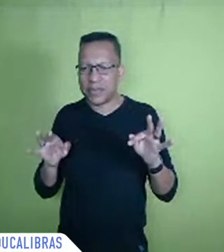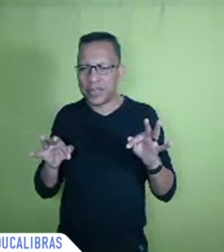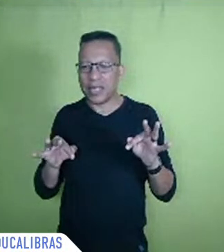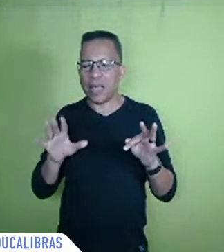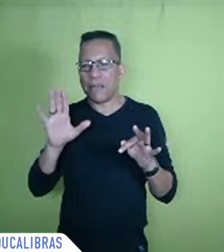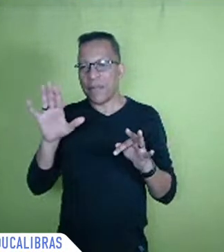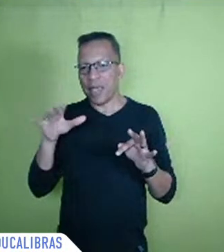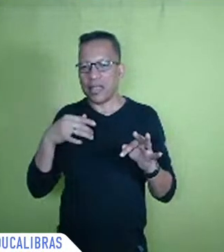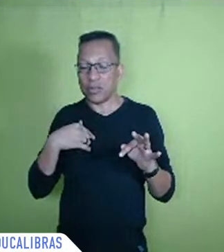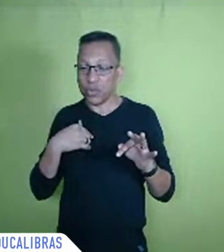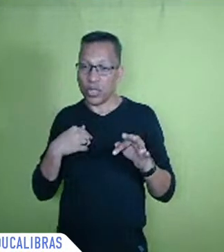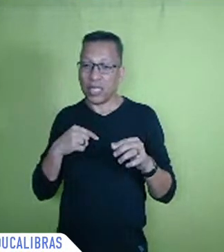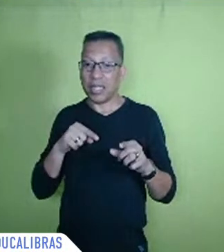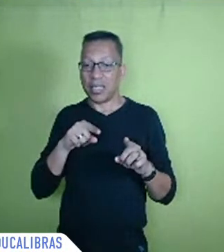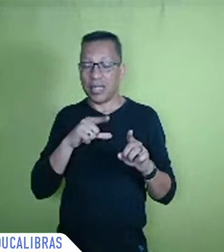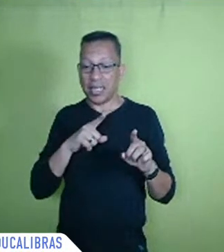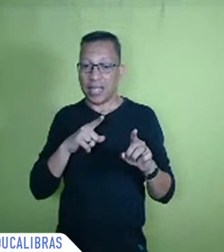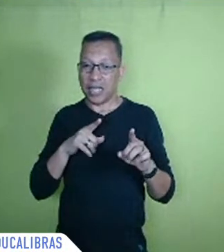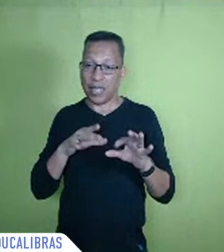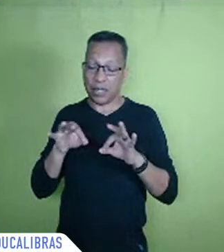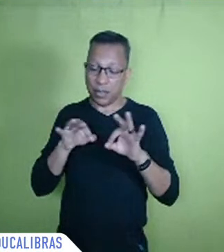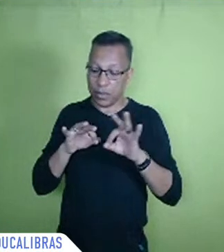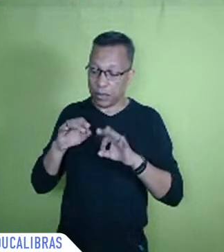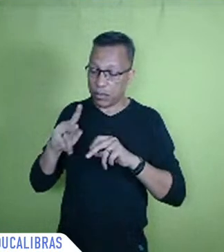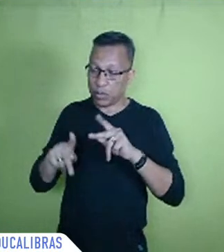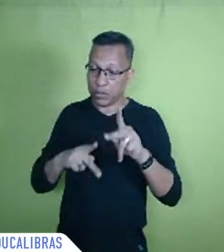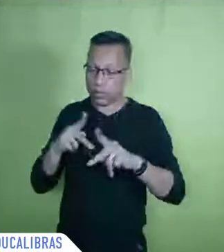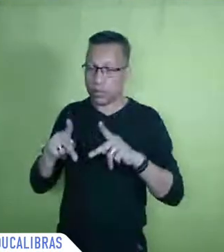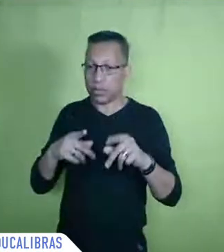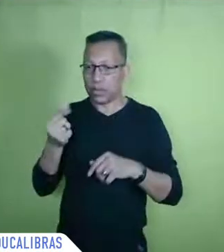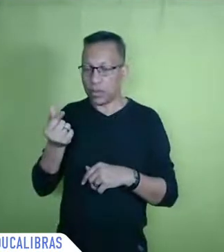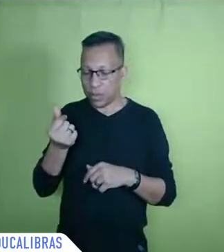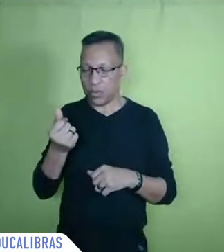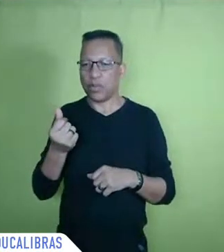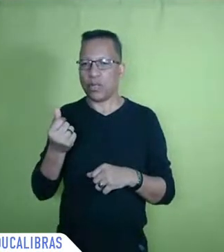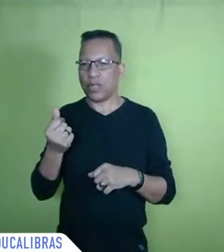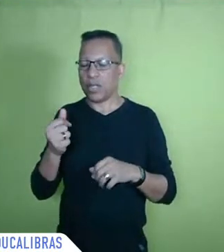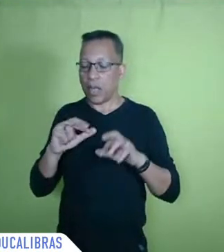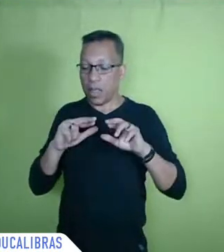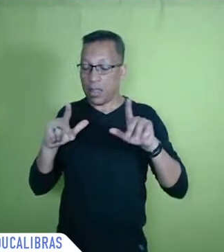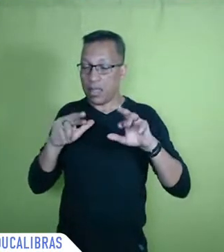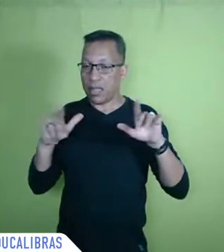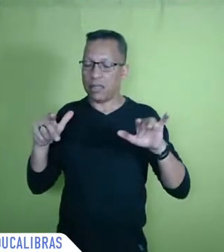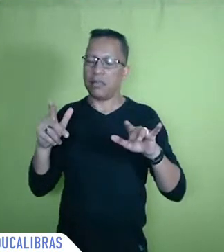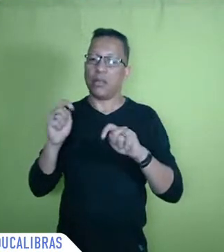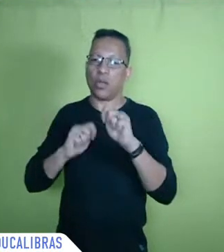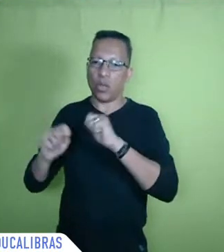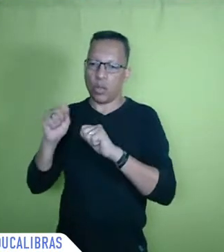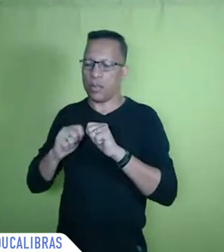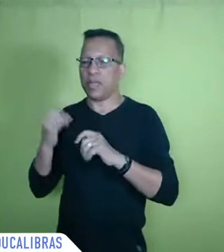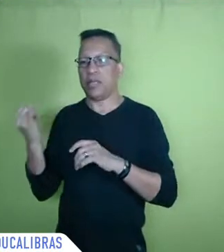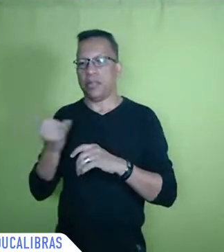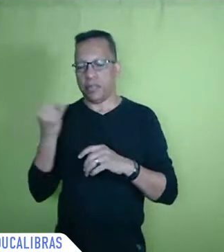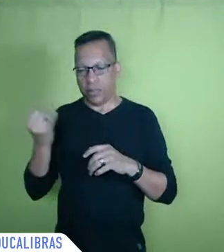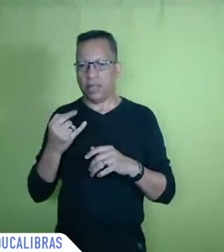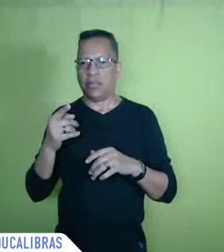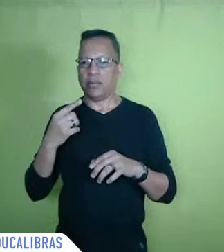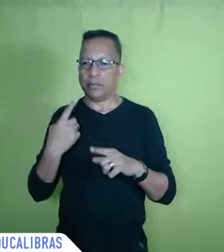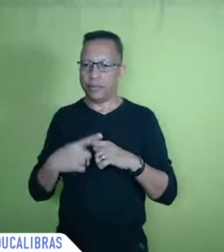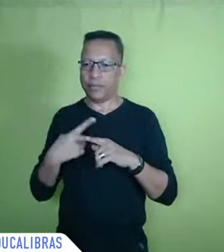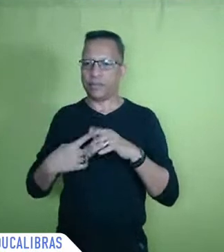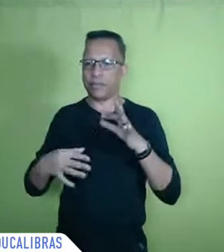It is just too simple to say this, but the probability of using public money